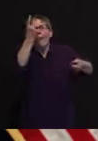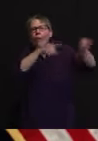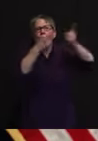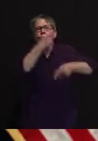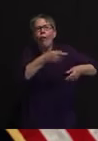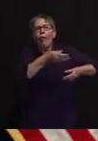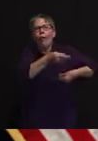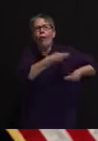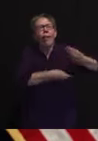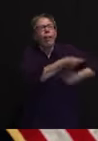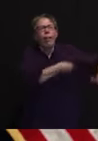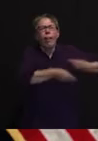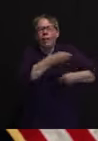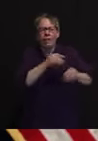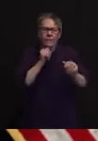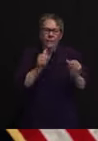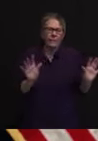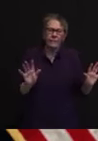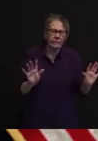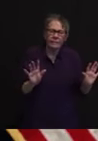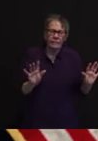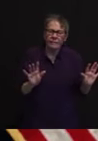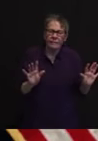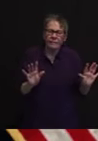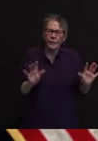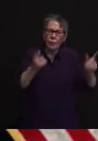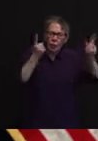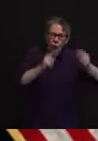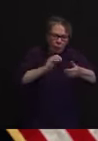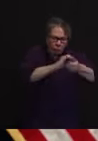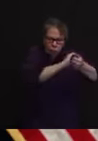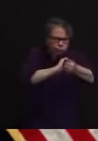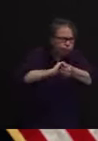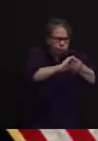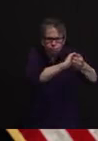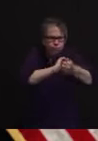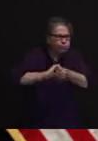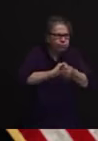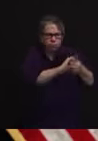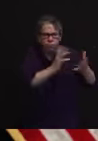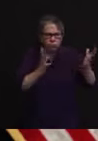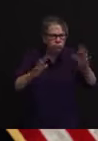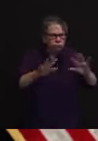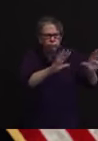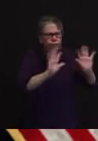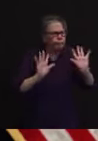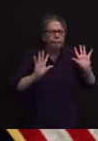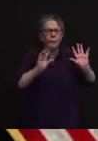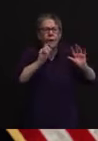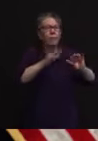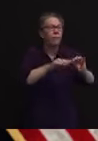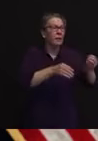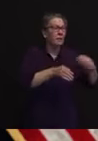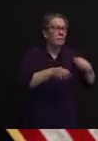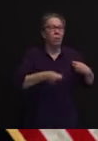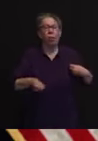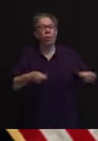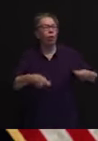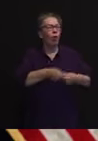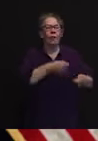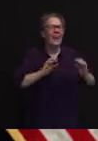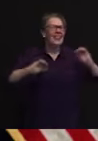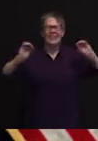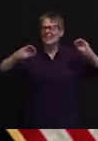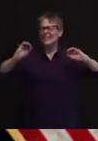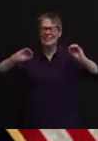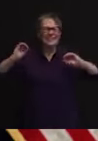This regional council we announced today, each state will put forward a public health professional, someone who Judy is comfortable